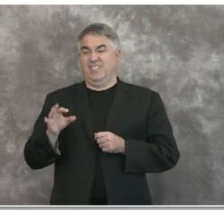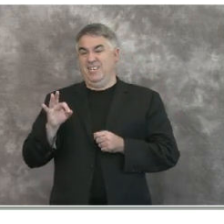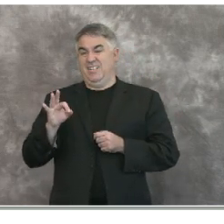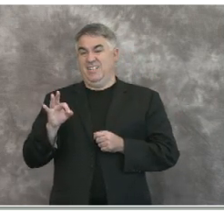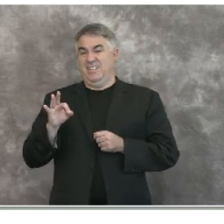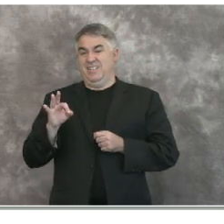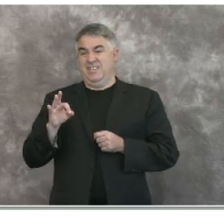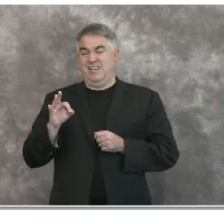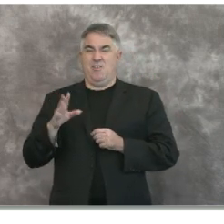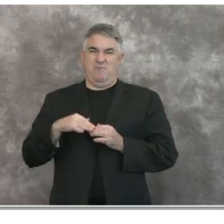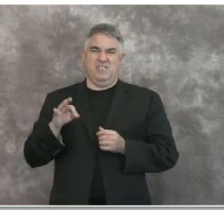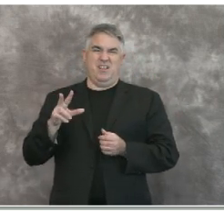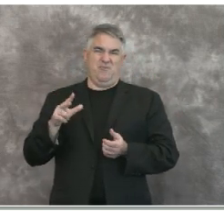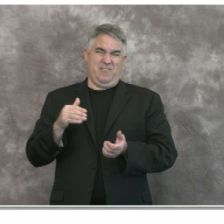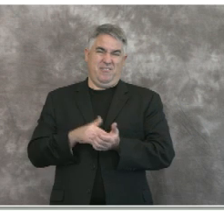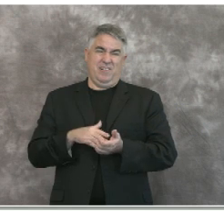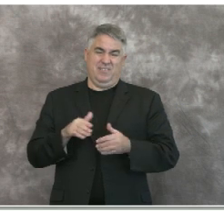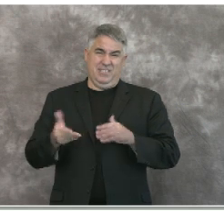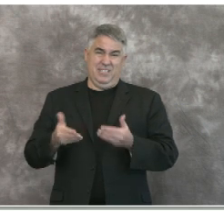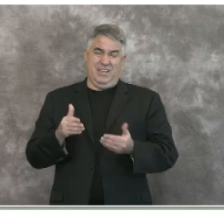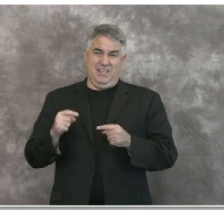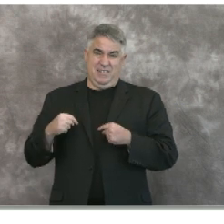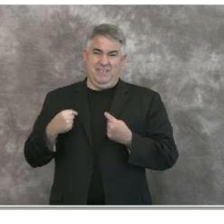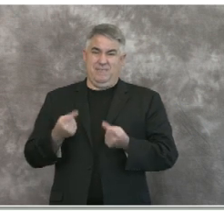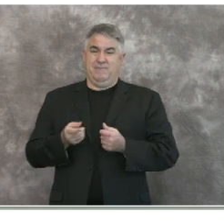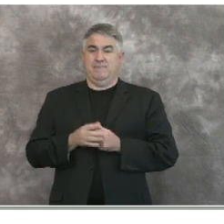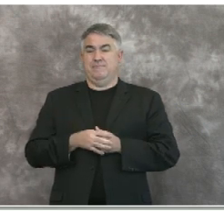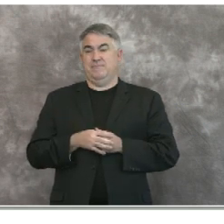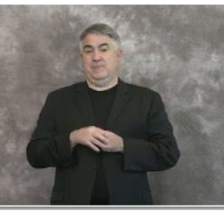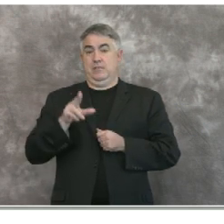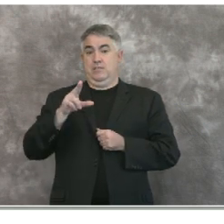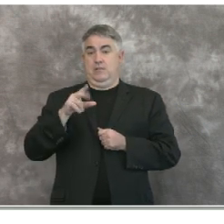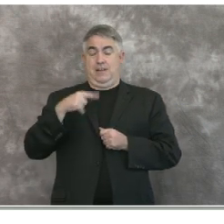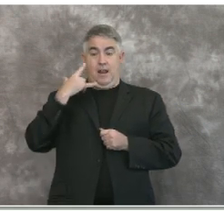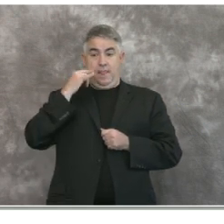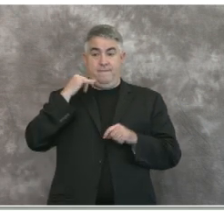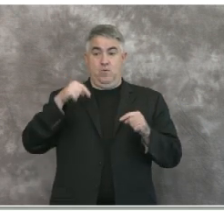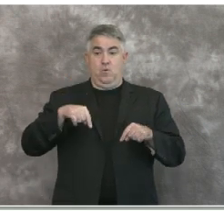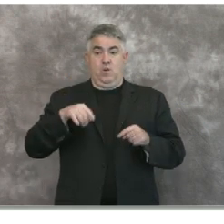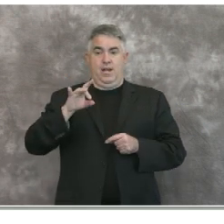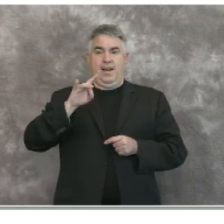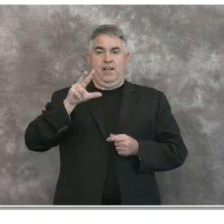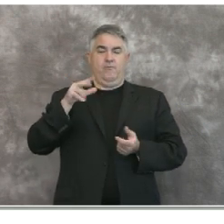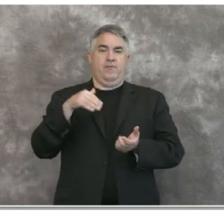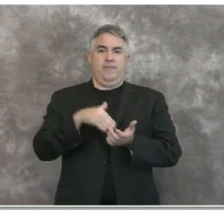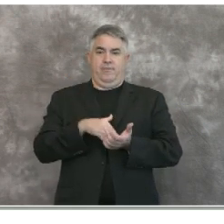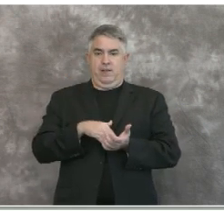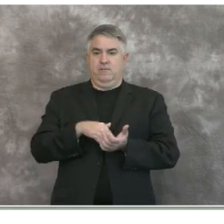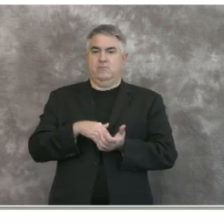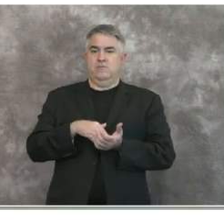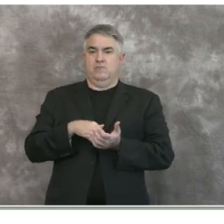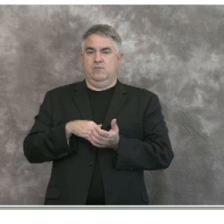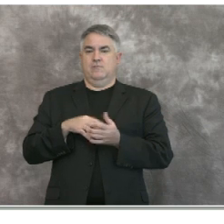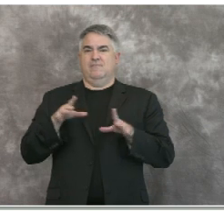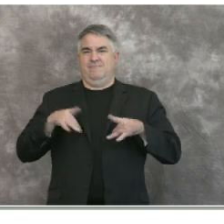deaths. Statewide, California is reporting almost 84,000 positive cases, including